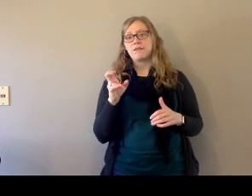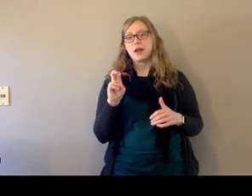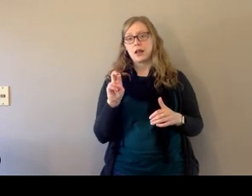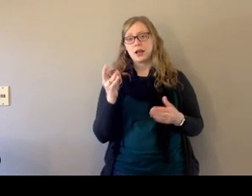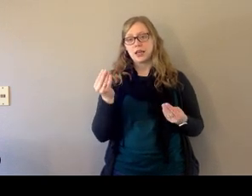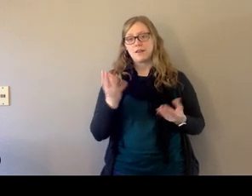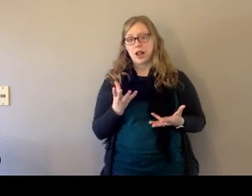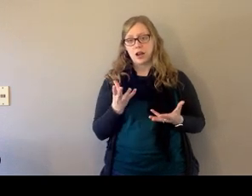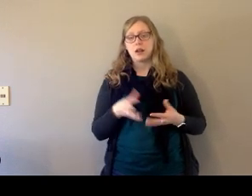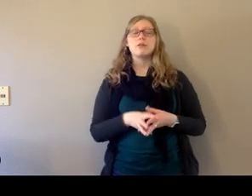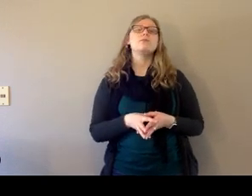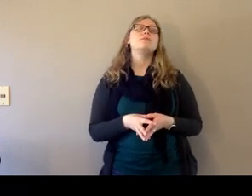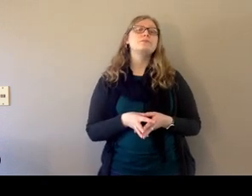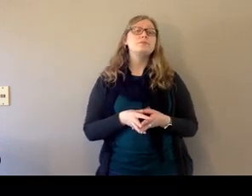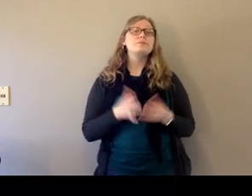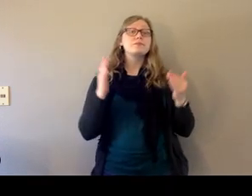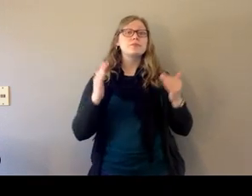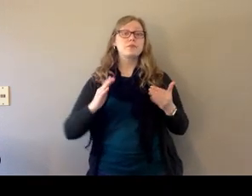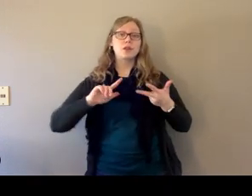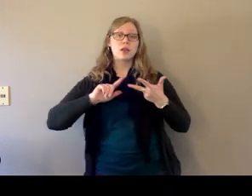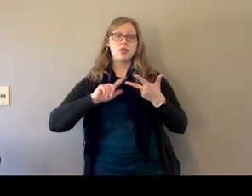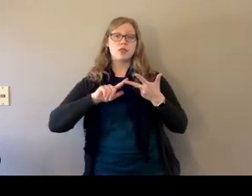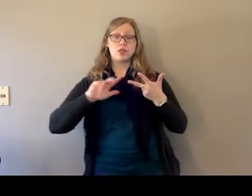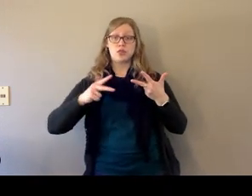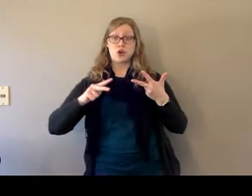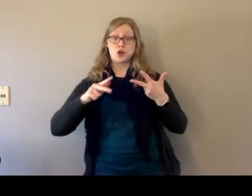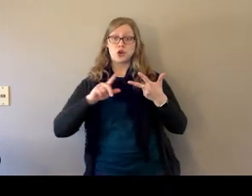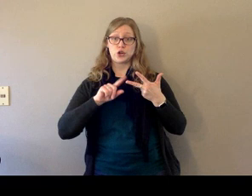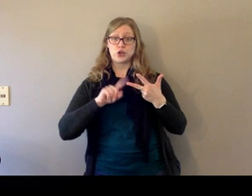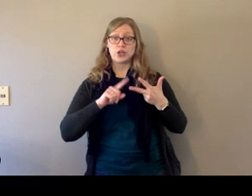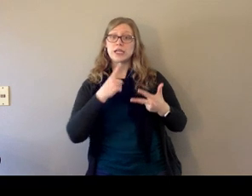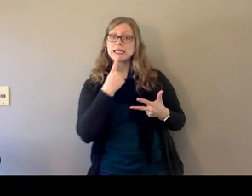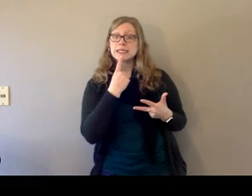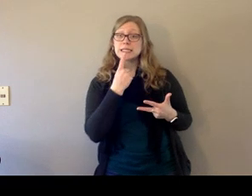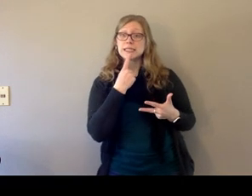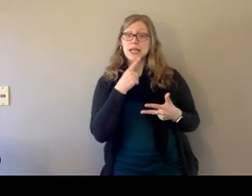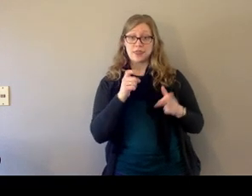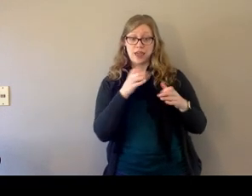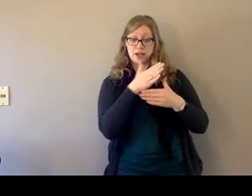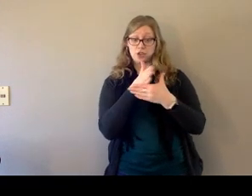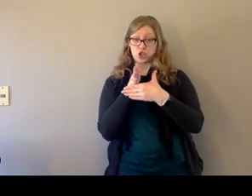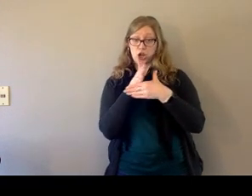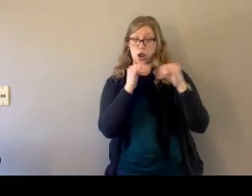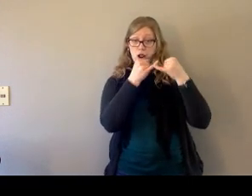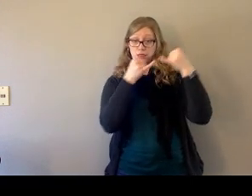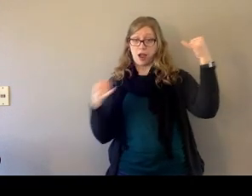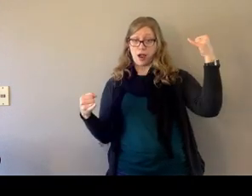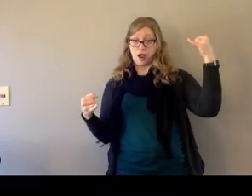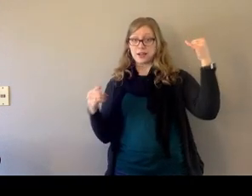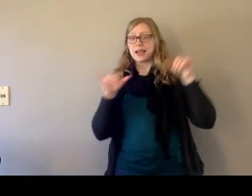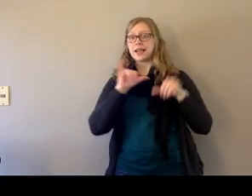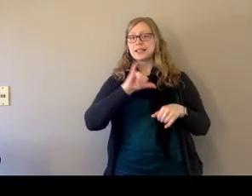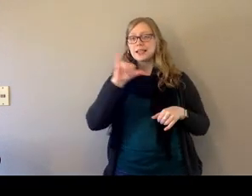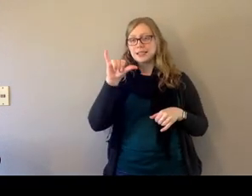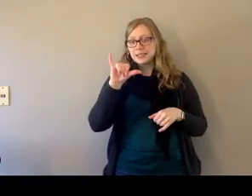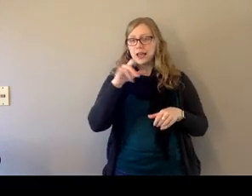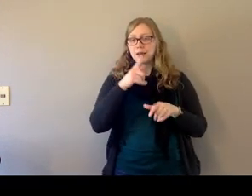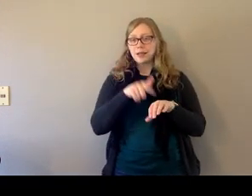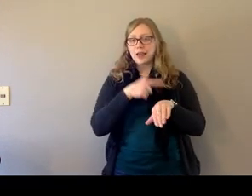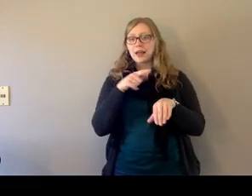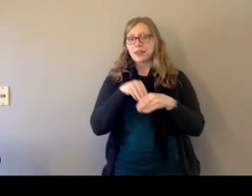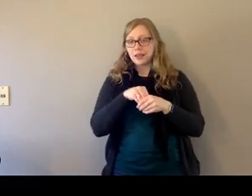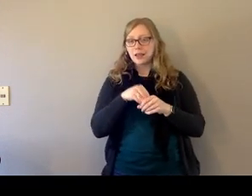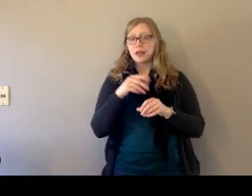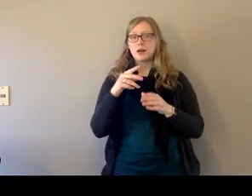third step was saying that, well, this shared side is the same length in both triangles, so MO is congruent to OM.